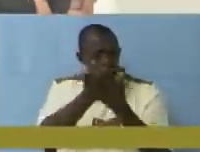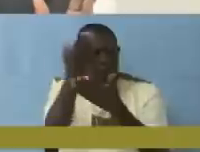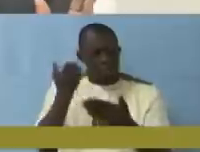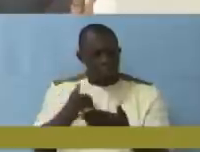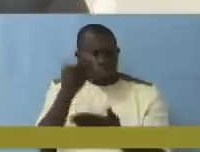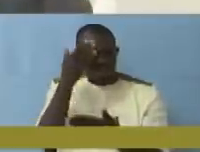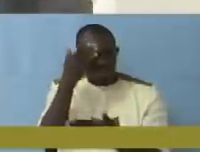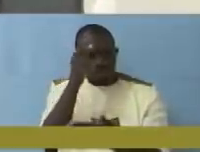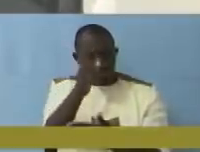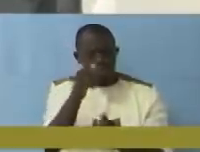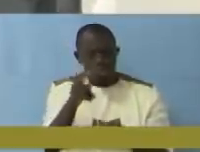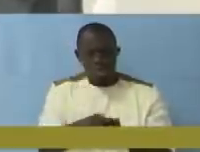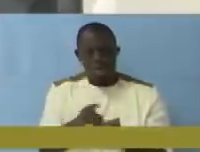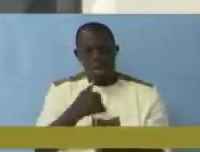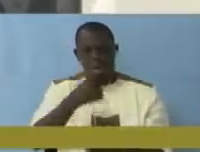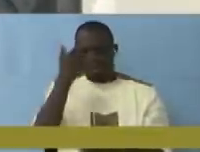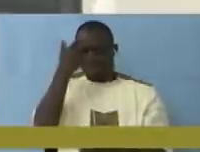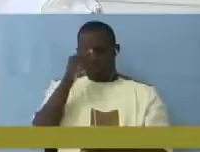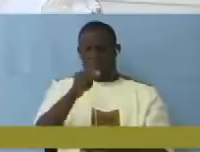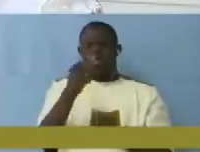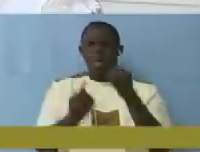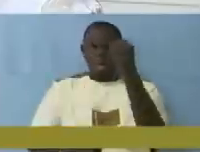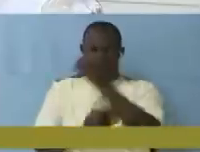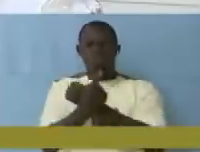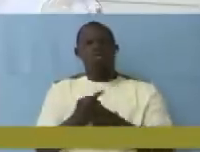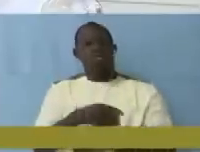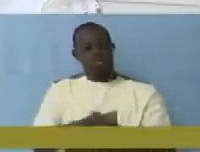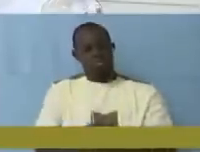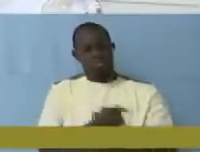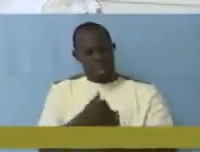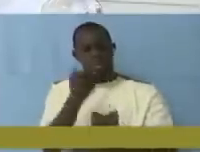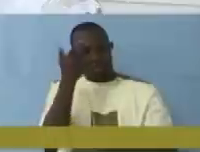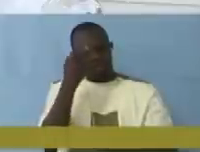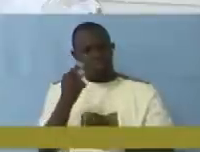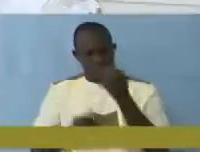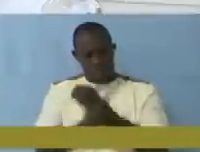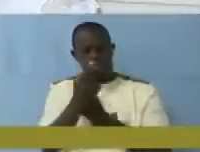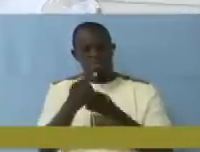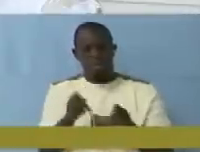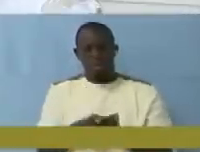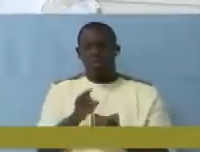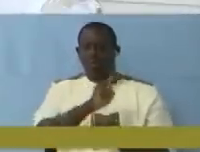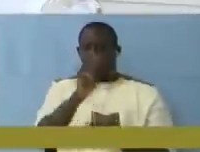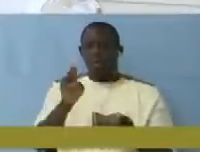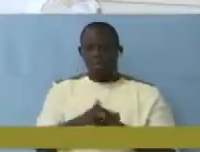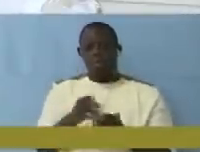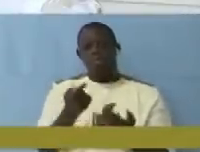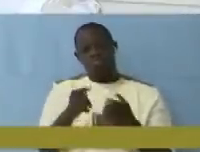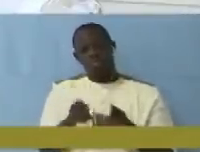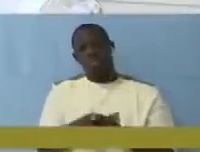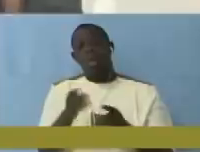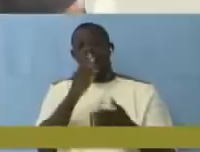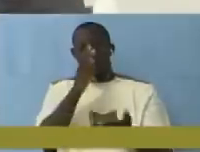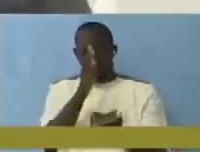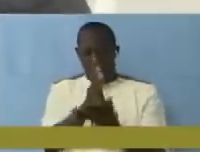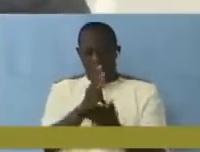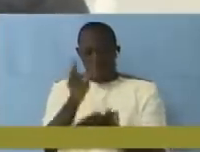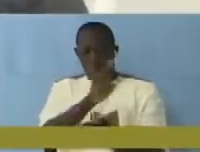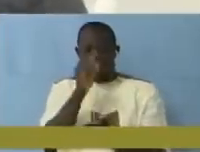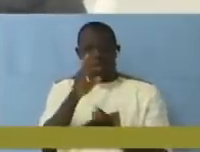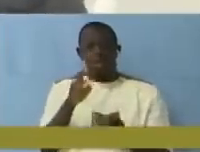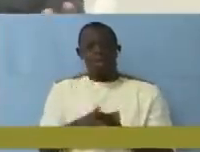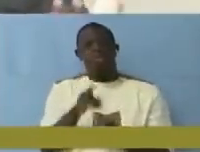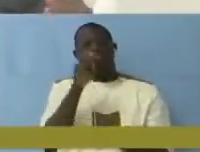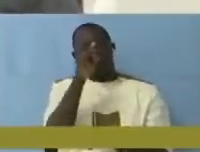No, I'm not insulting anybody. I am It's an insult. I am characterizing the evidence. No, you are criticizing us. This why you said that's why you are